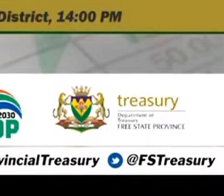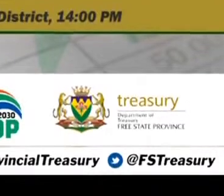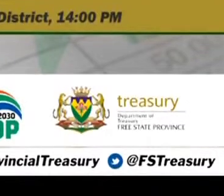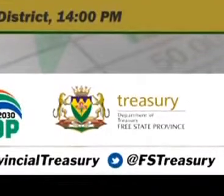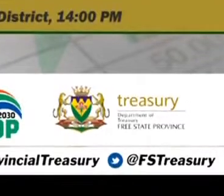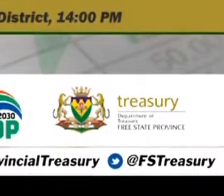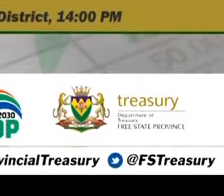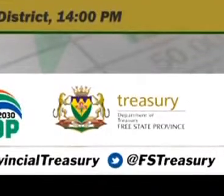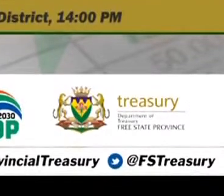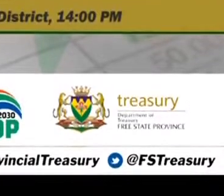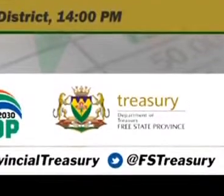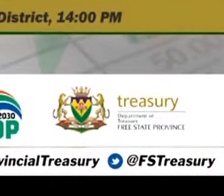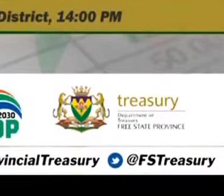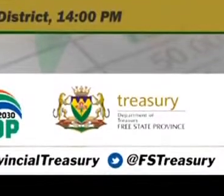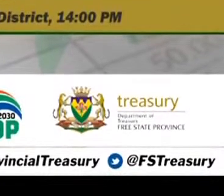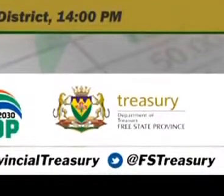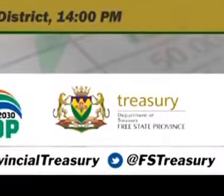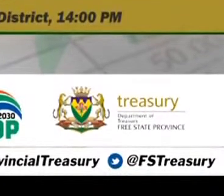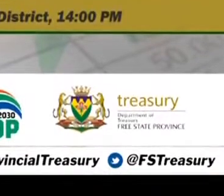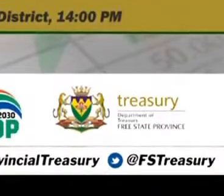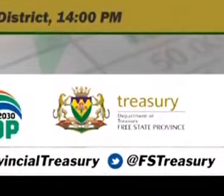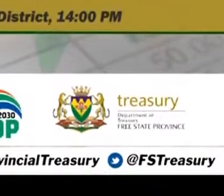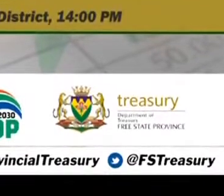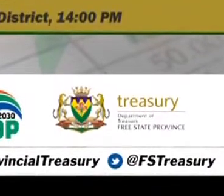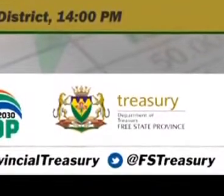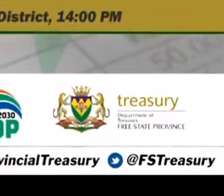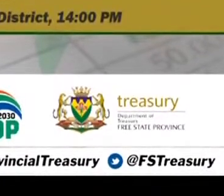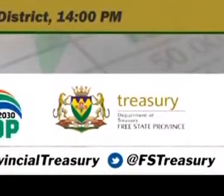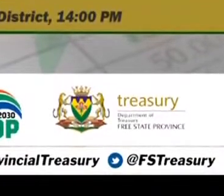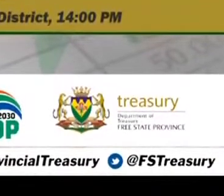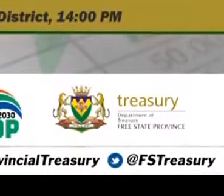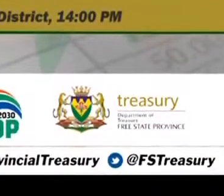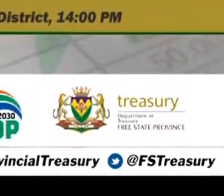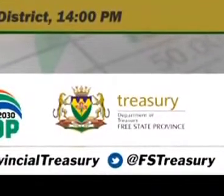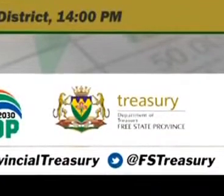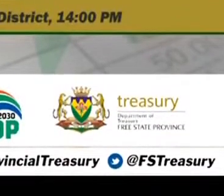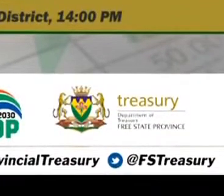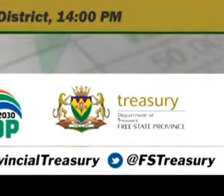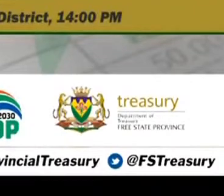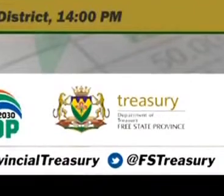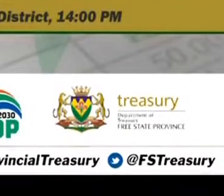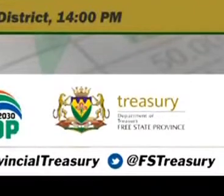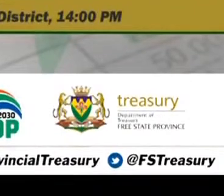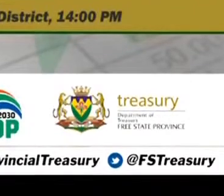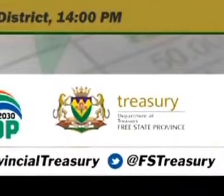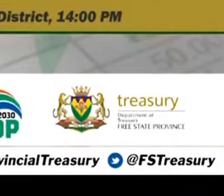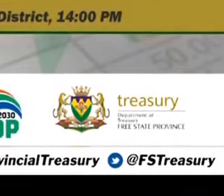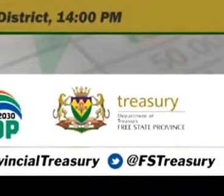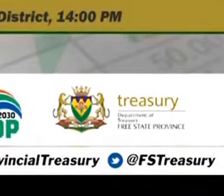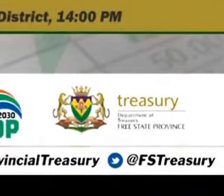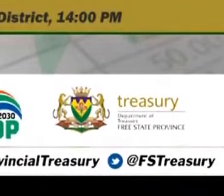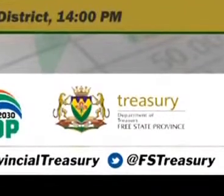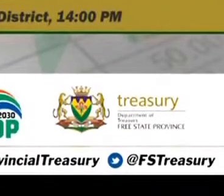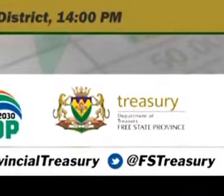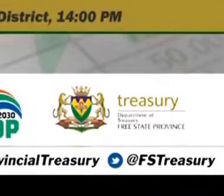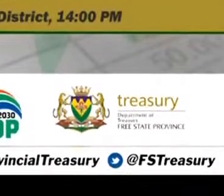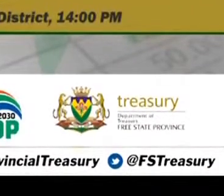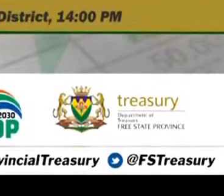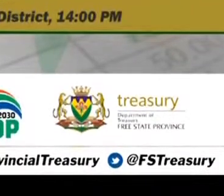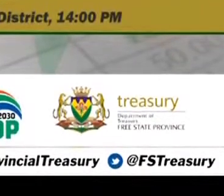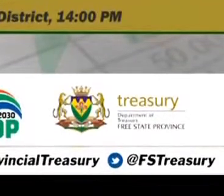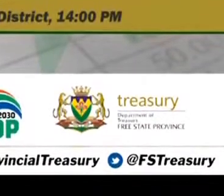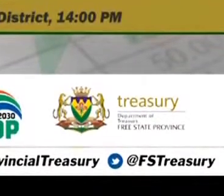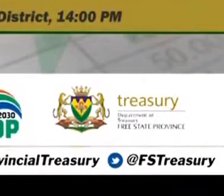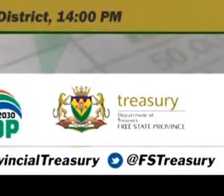Yeah, man, we just finished off and we're about to go live into interviews. Hello? Yeah. Hello? So, see. Budget